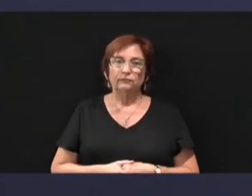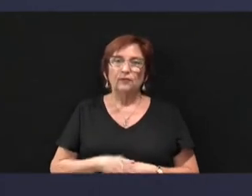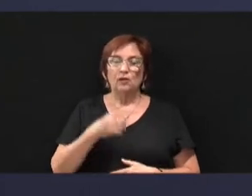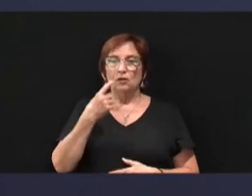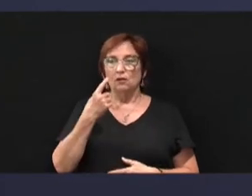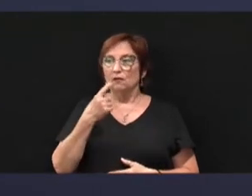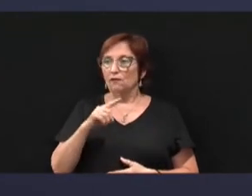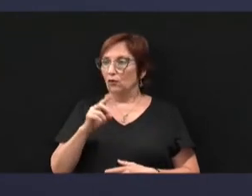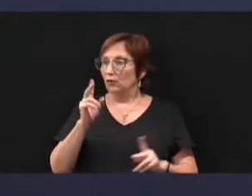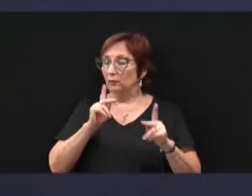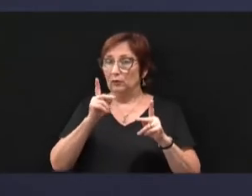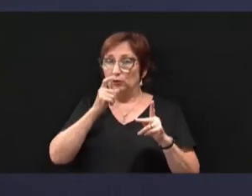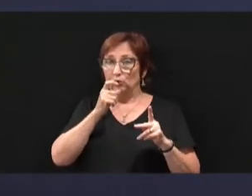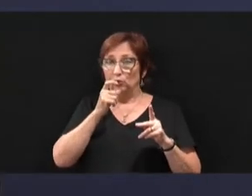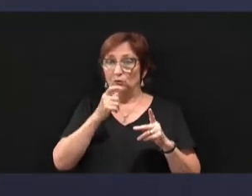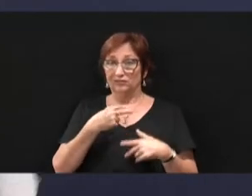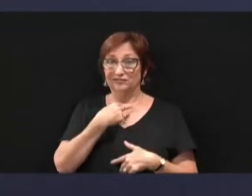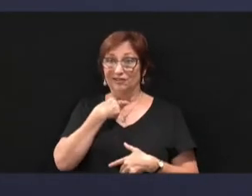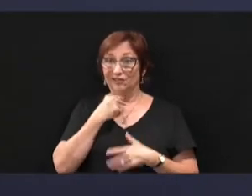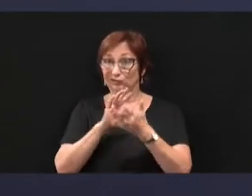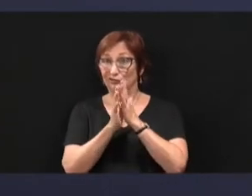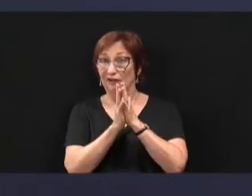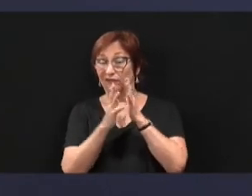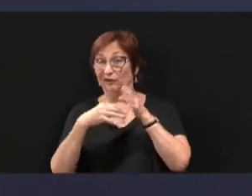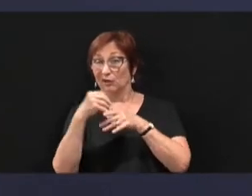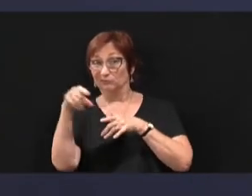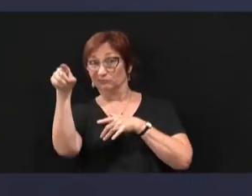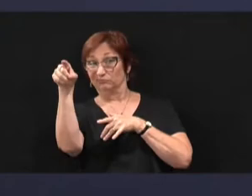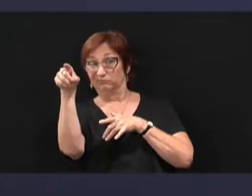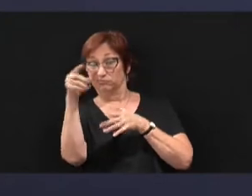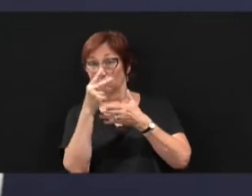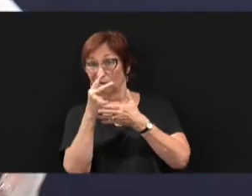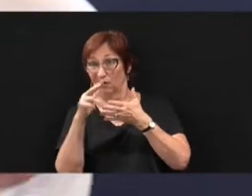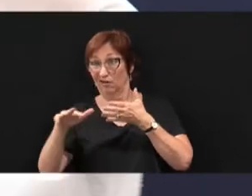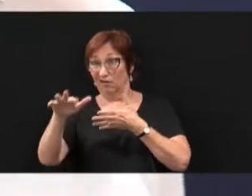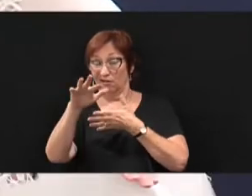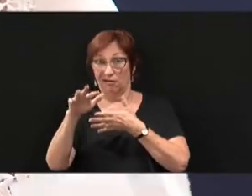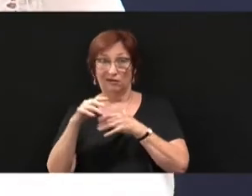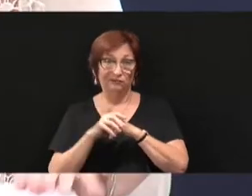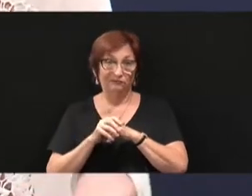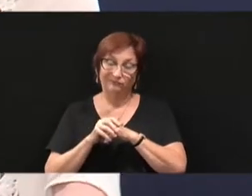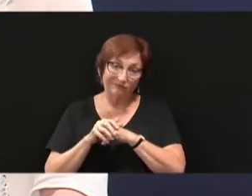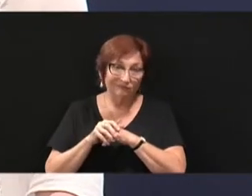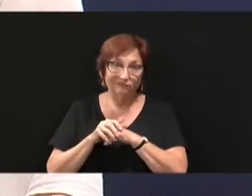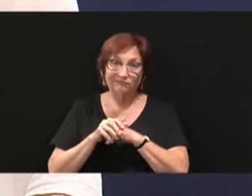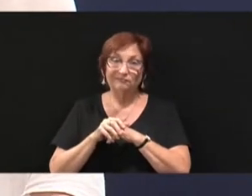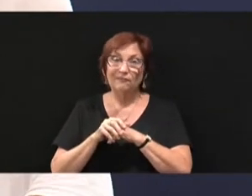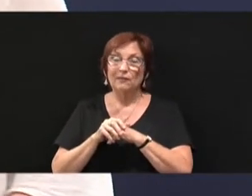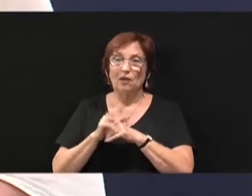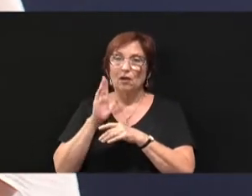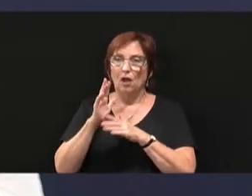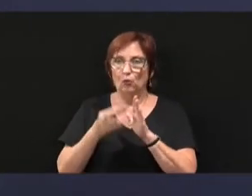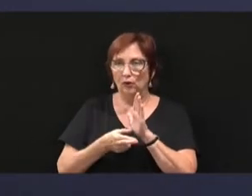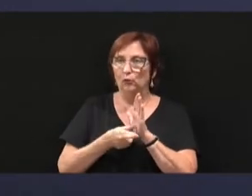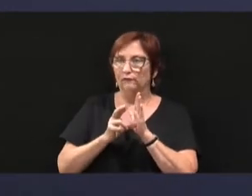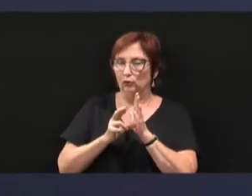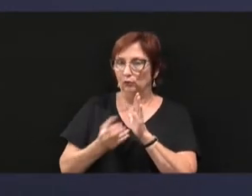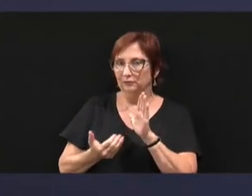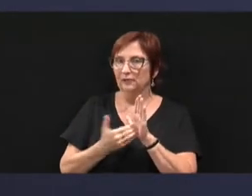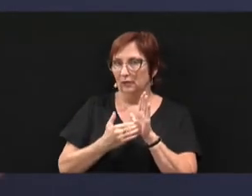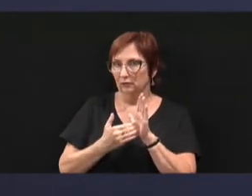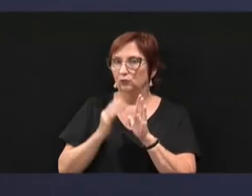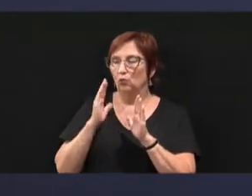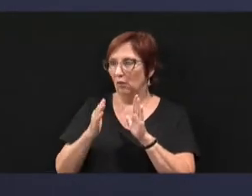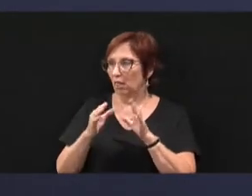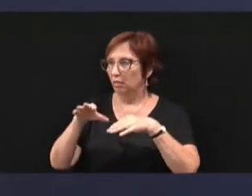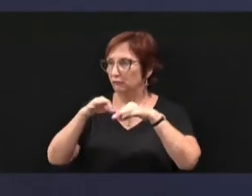sake of the people who got stuck in traffic out there, which you couldn't really help, I'm going to go over it one more time.